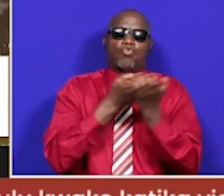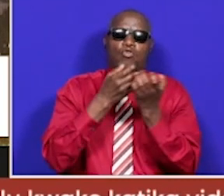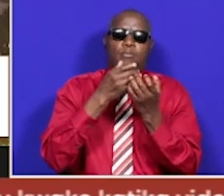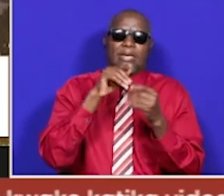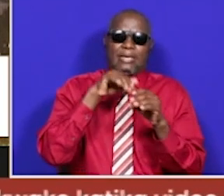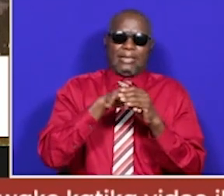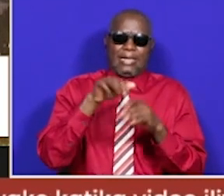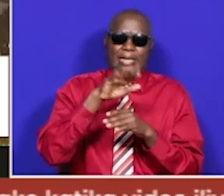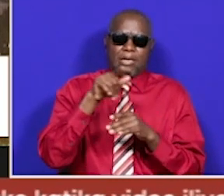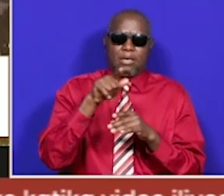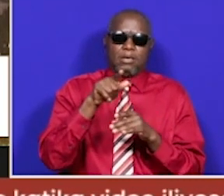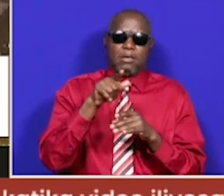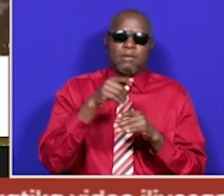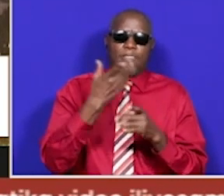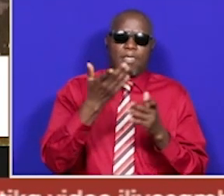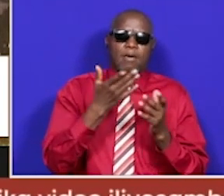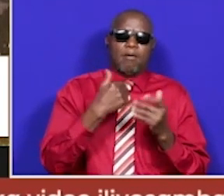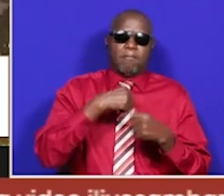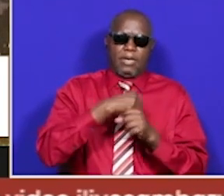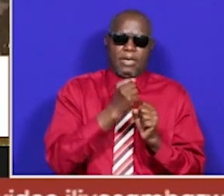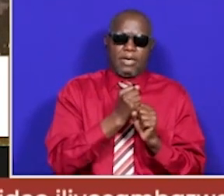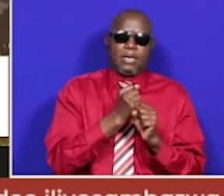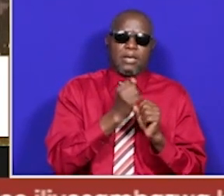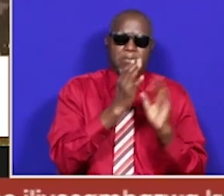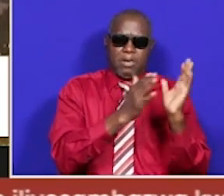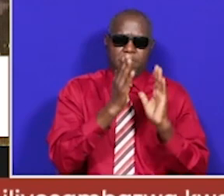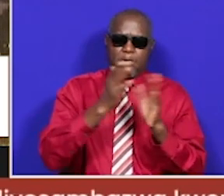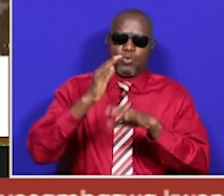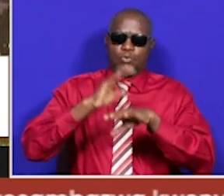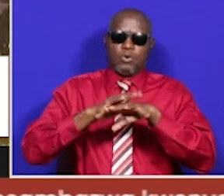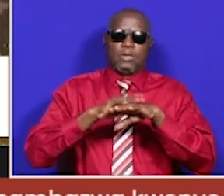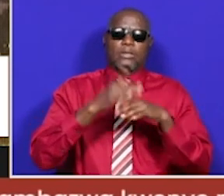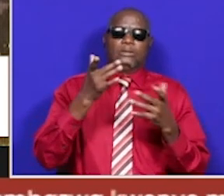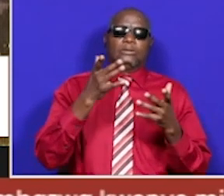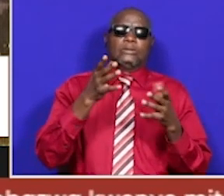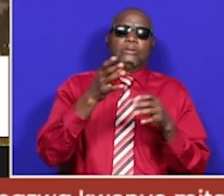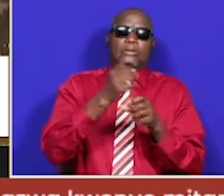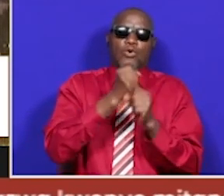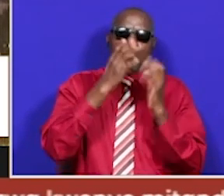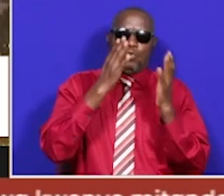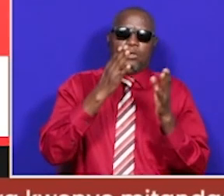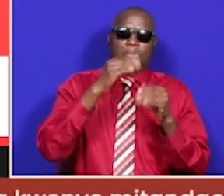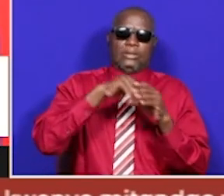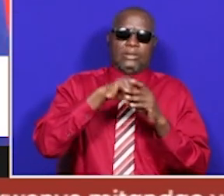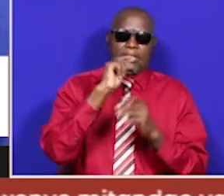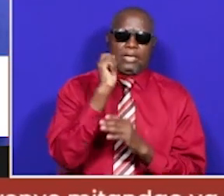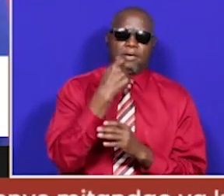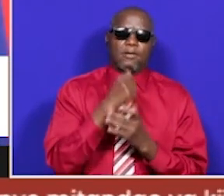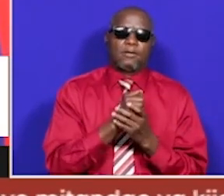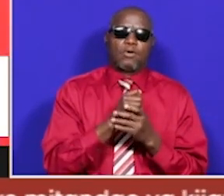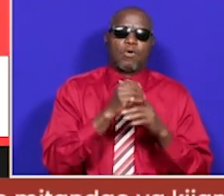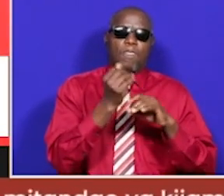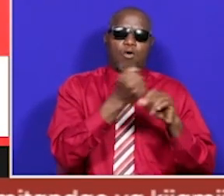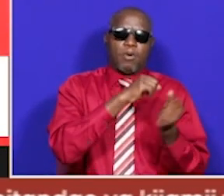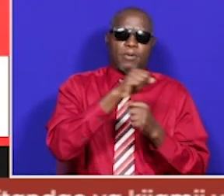kwa kuhimiza mikakati ya muda mrefu ya kifedha na kuunganisha wawekezaji na fursa nchini Kenya. The Homa Bay